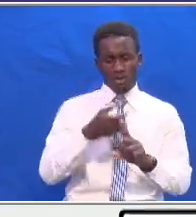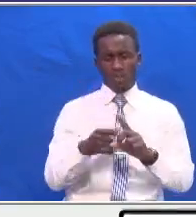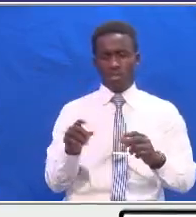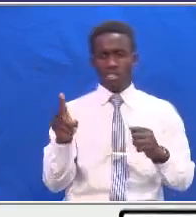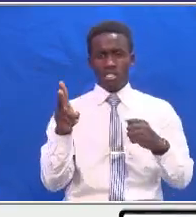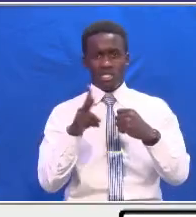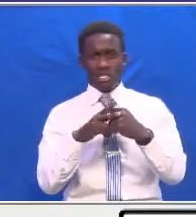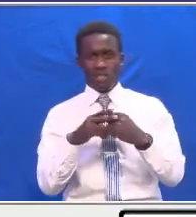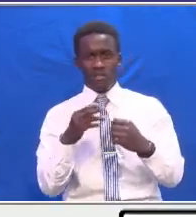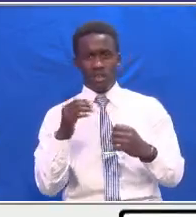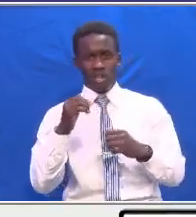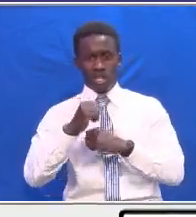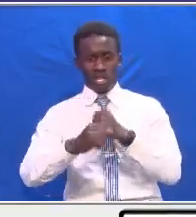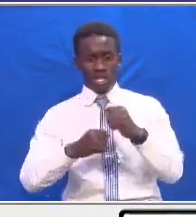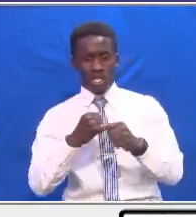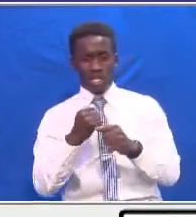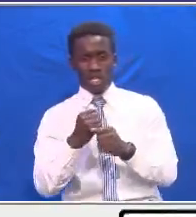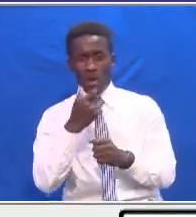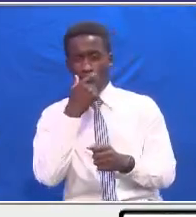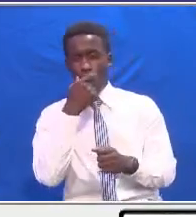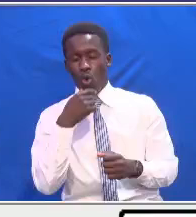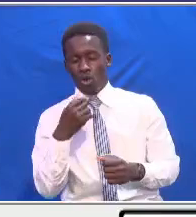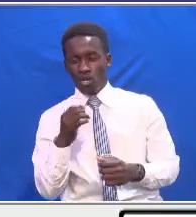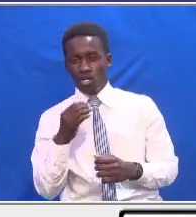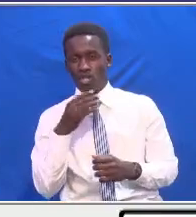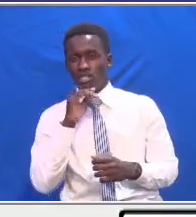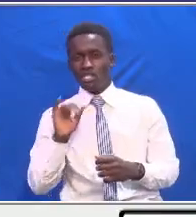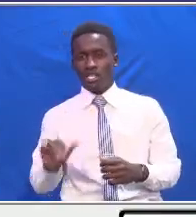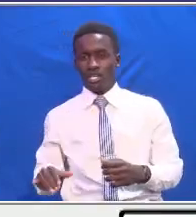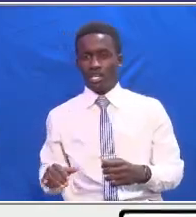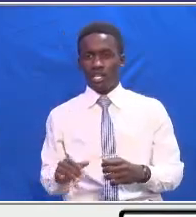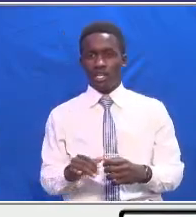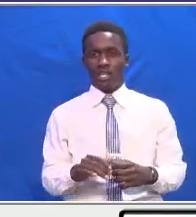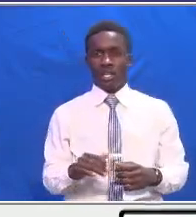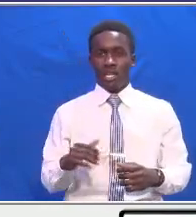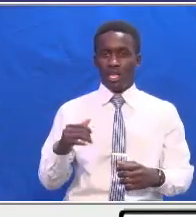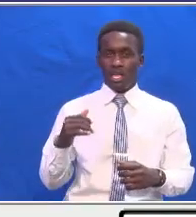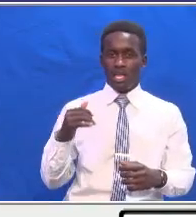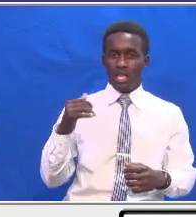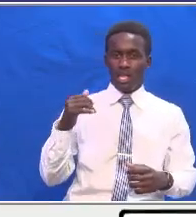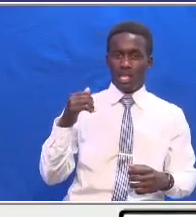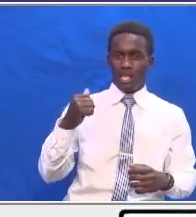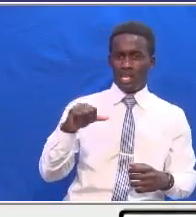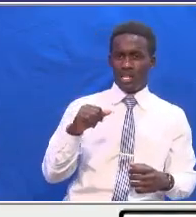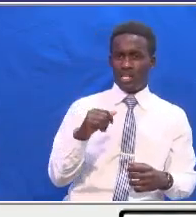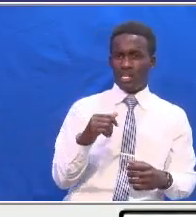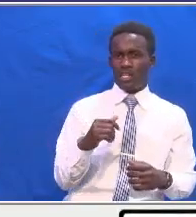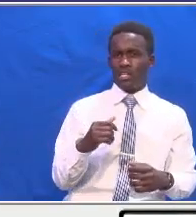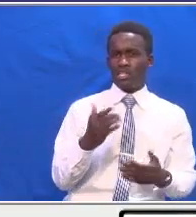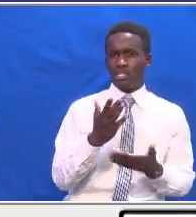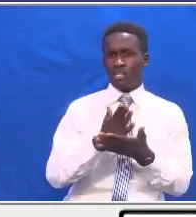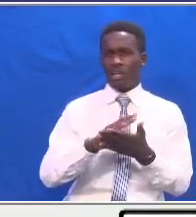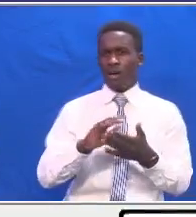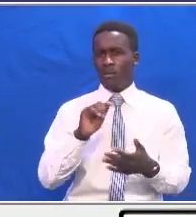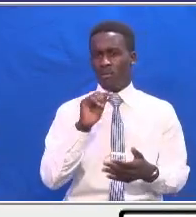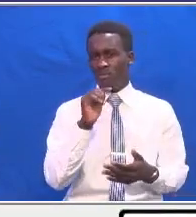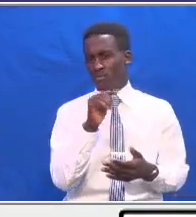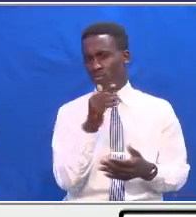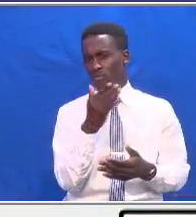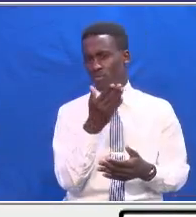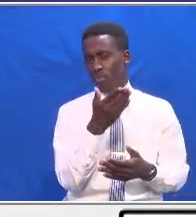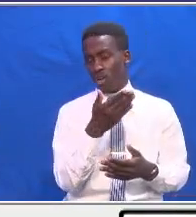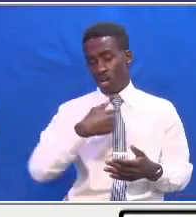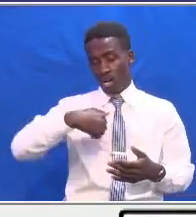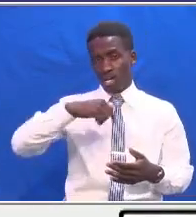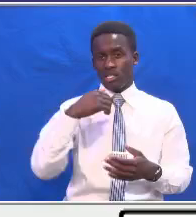using his tablet on 27th of August. I can't forget. Yet some of us really owned their first mobile phone, possibly when we